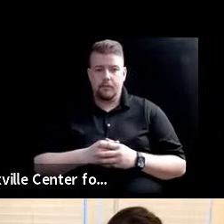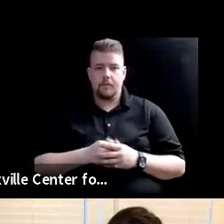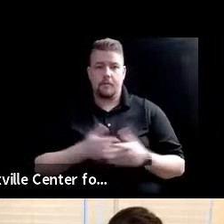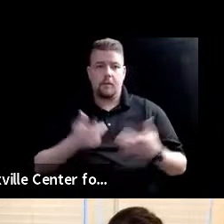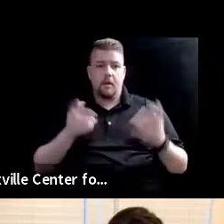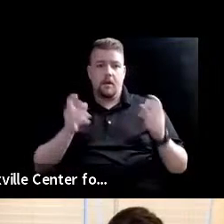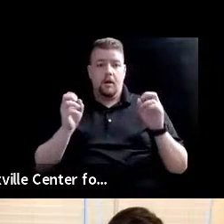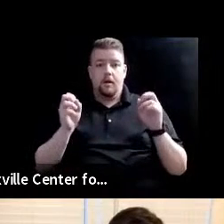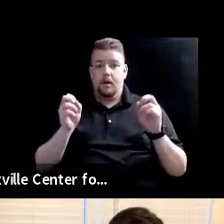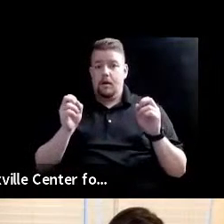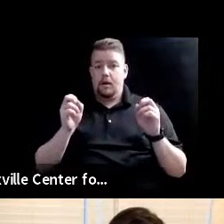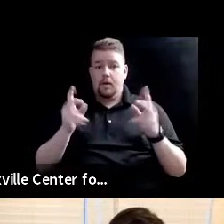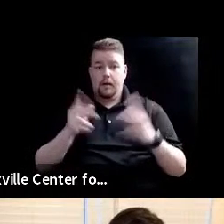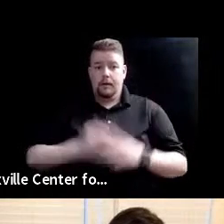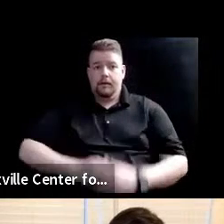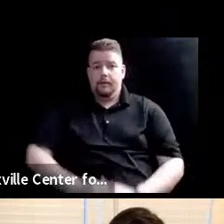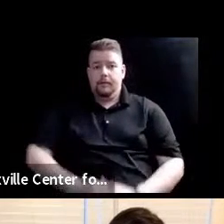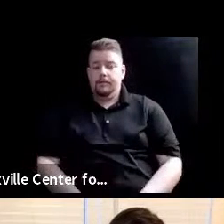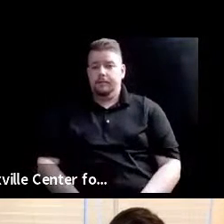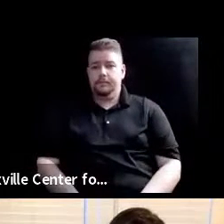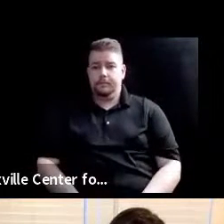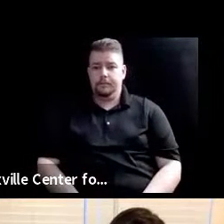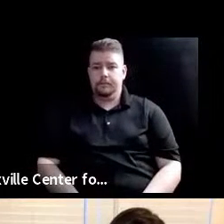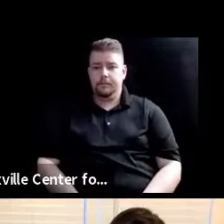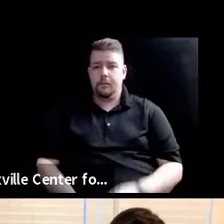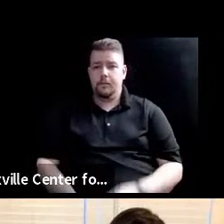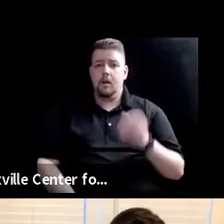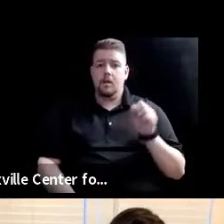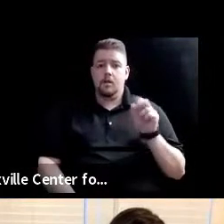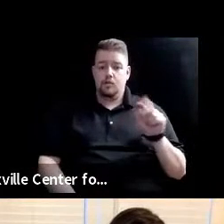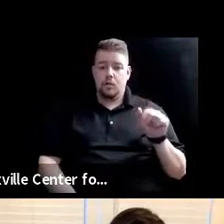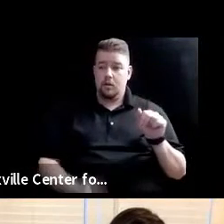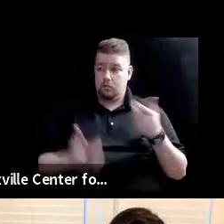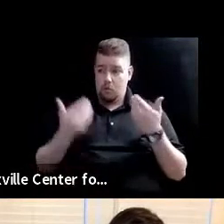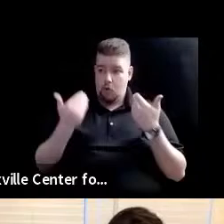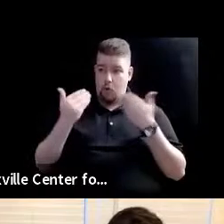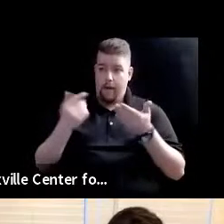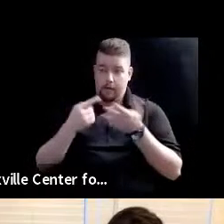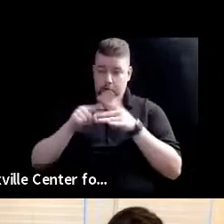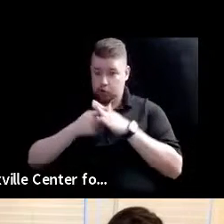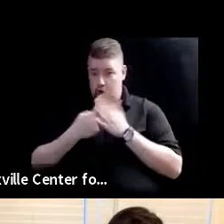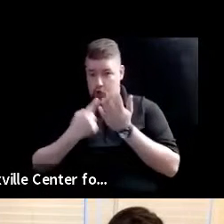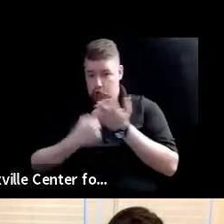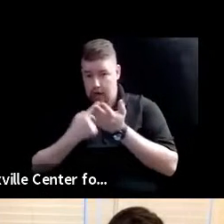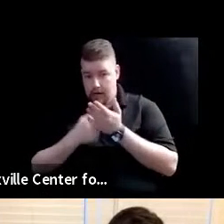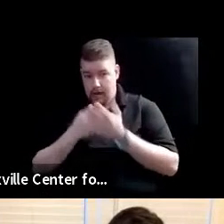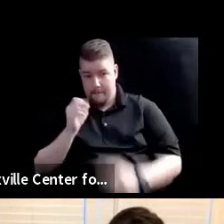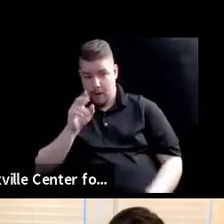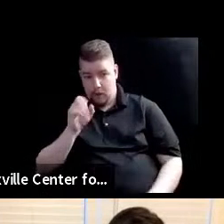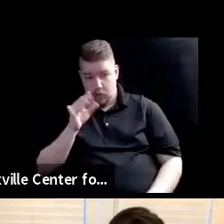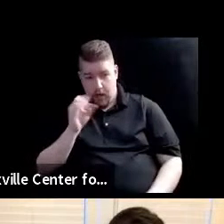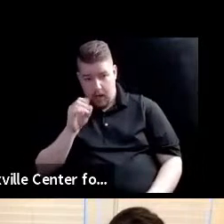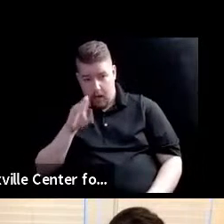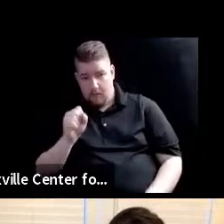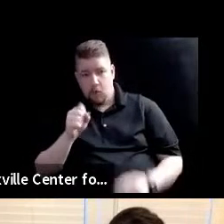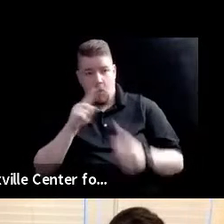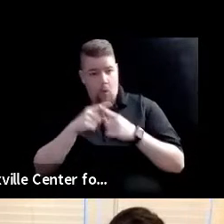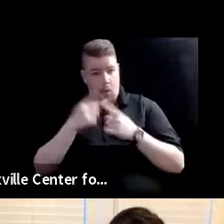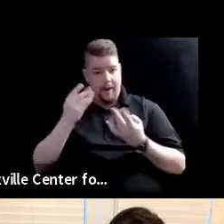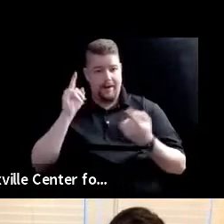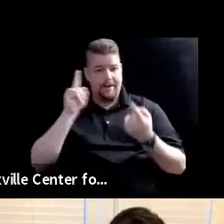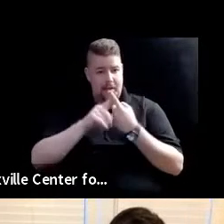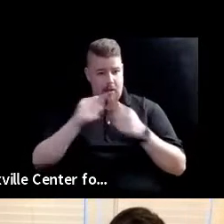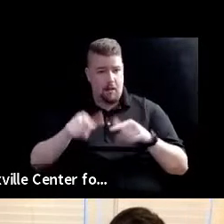Okay. So do we want to go ahead and begin discussion? Mayor Jacobs, is that all right? Or do you want us to wait until he's actually